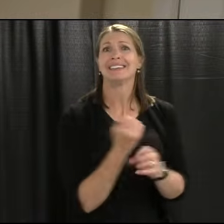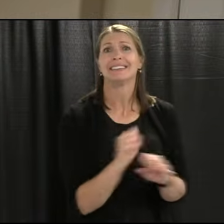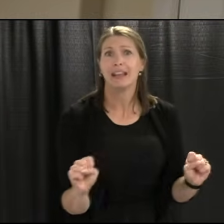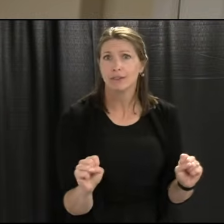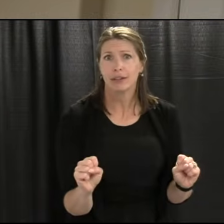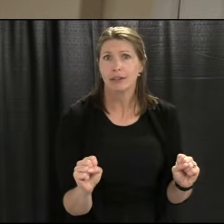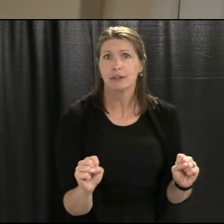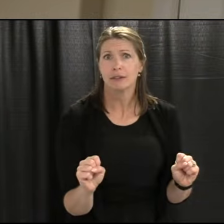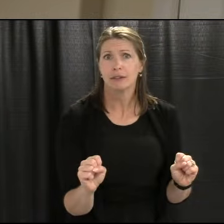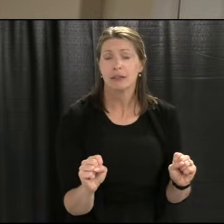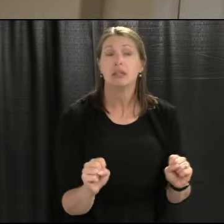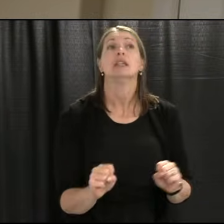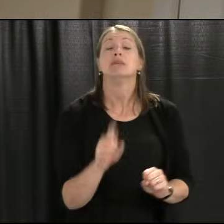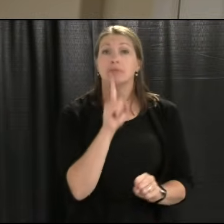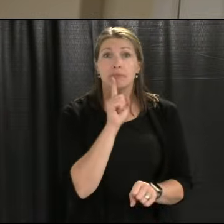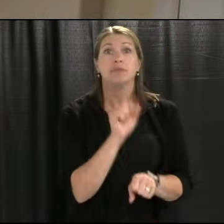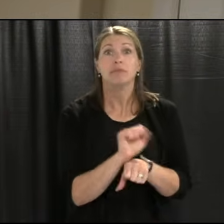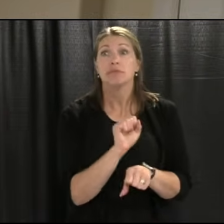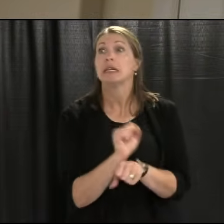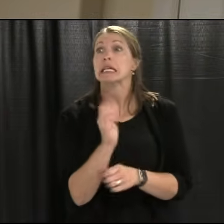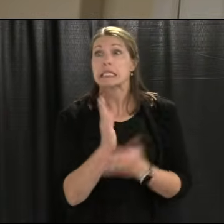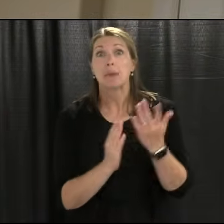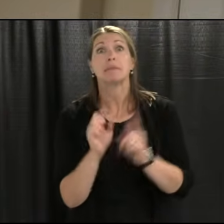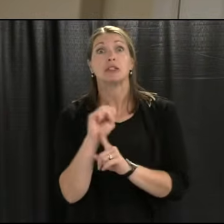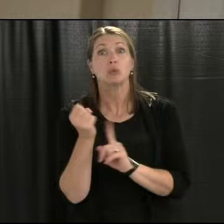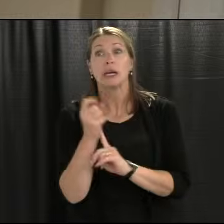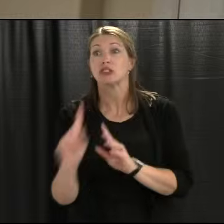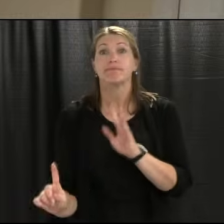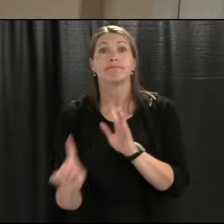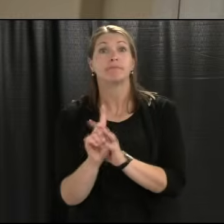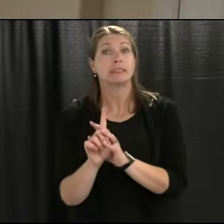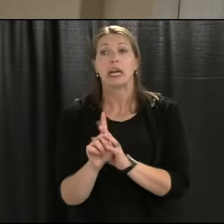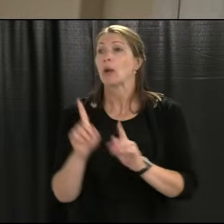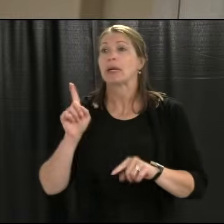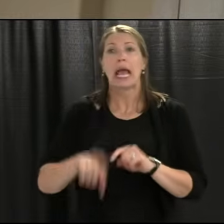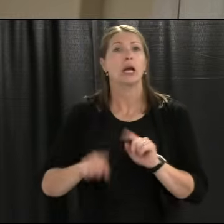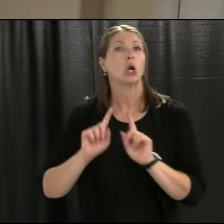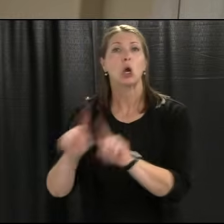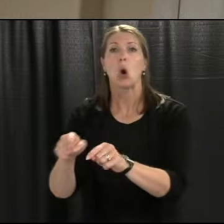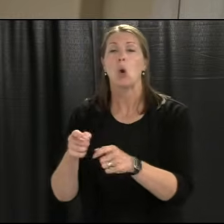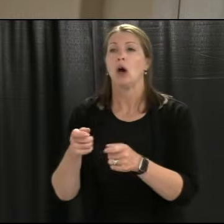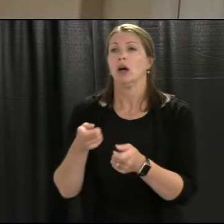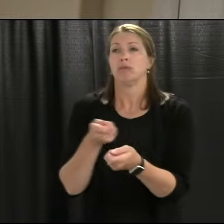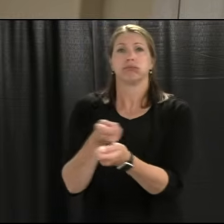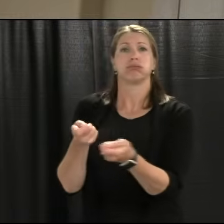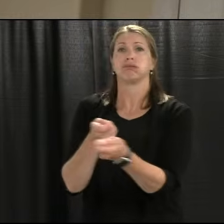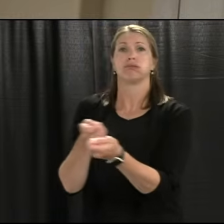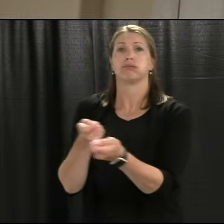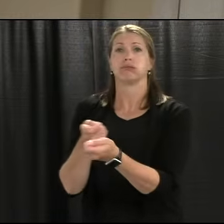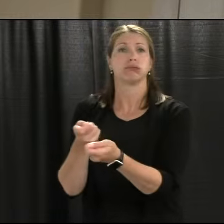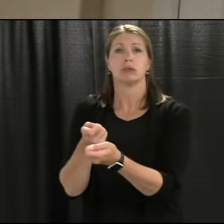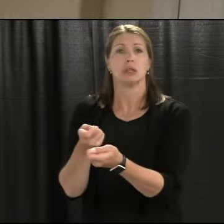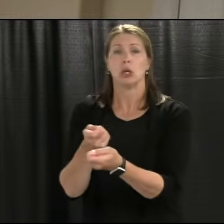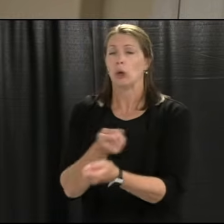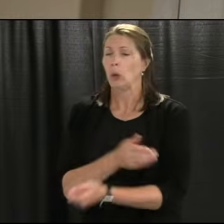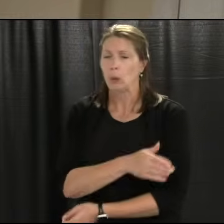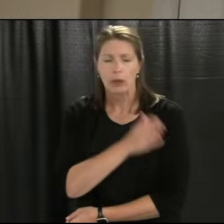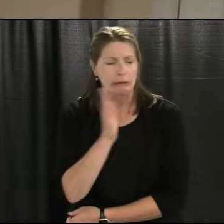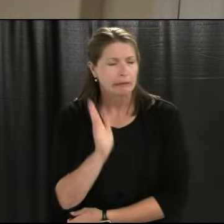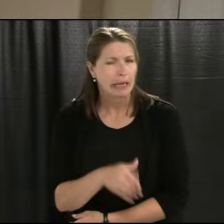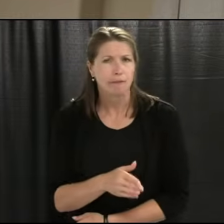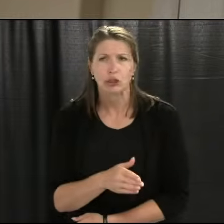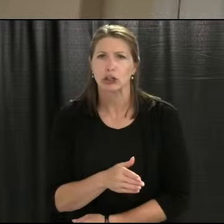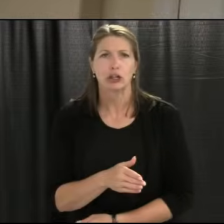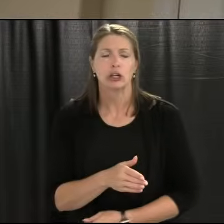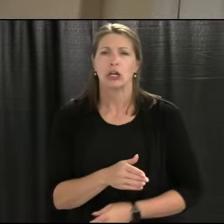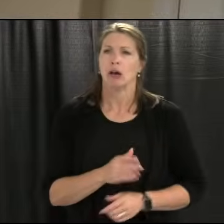situations where it becomes too dangerous to send our personnel directly into the fire, and we will never compromise the safety